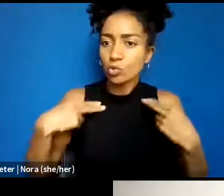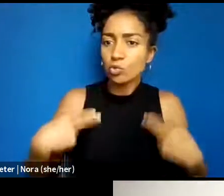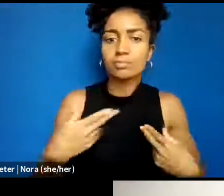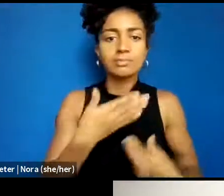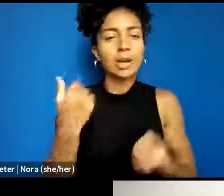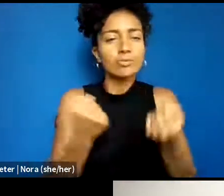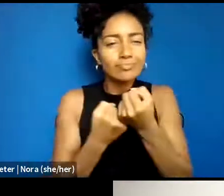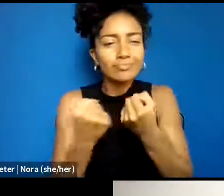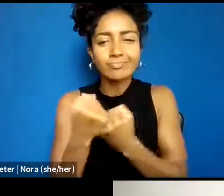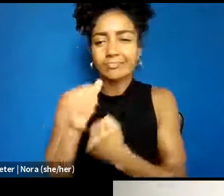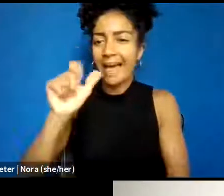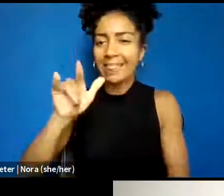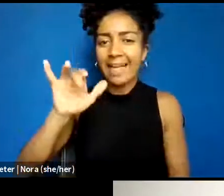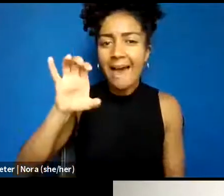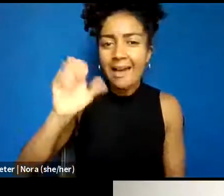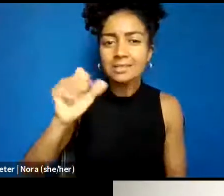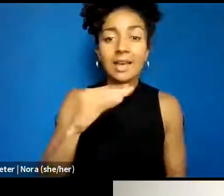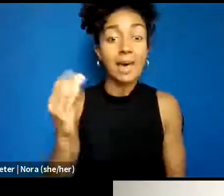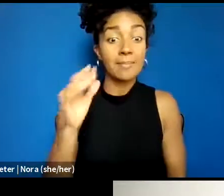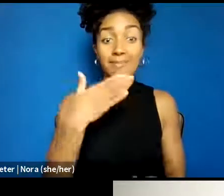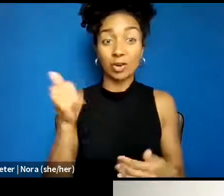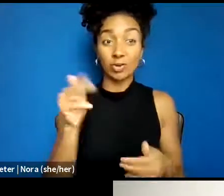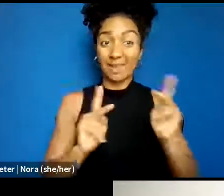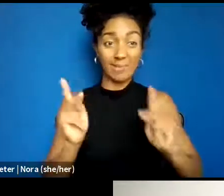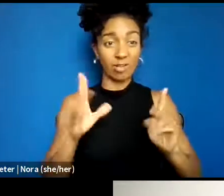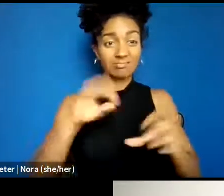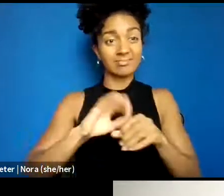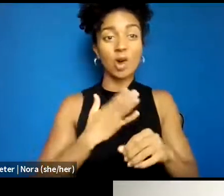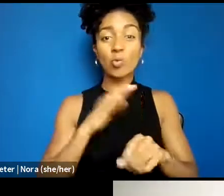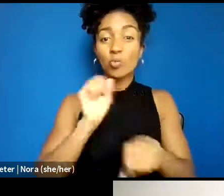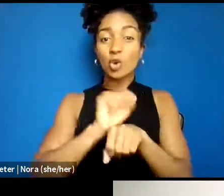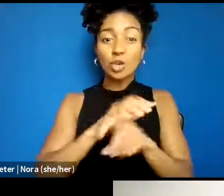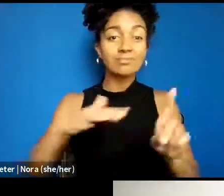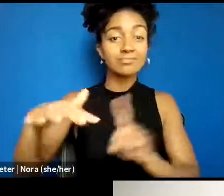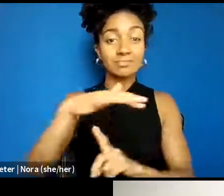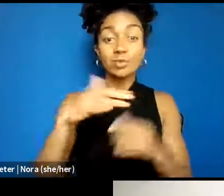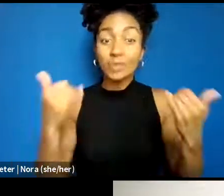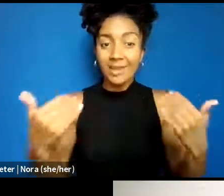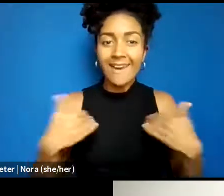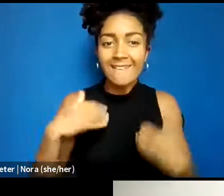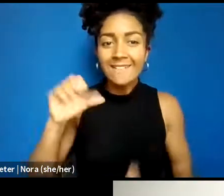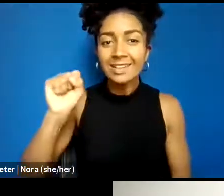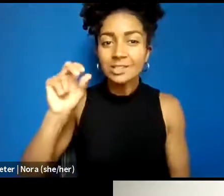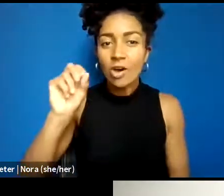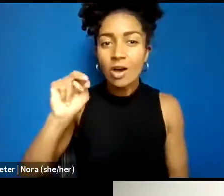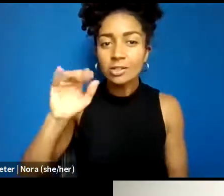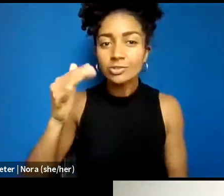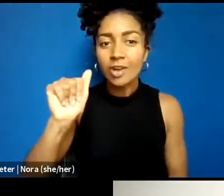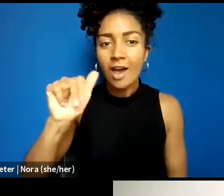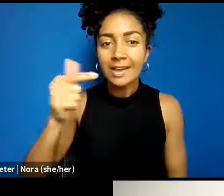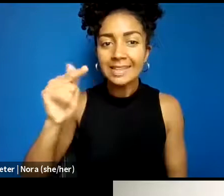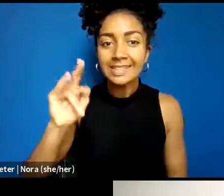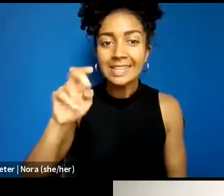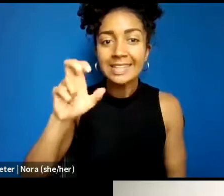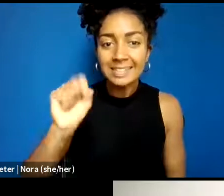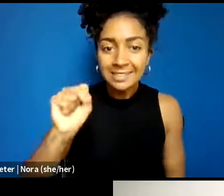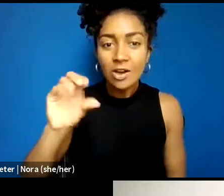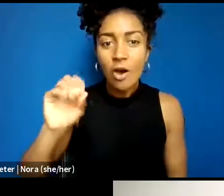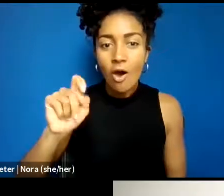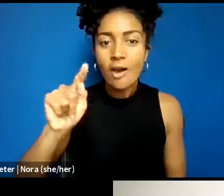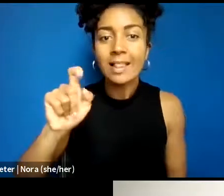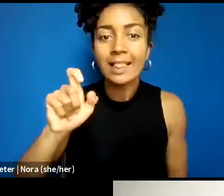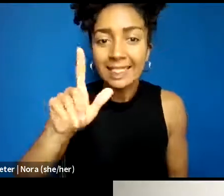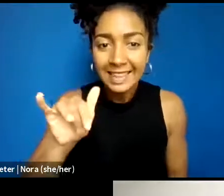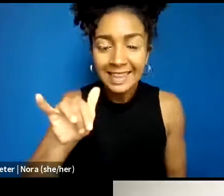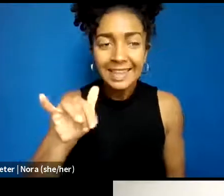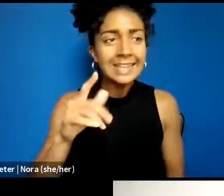our communities. So today we have Sonja Gittens Ottley, Senior Research Associate. Oh, I'm sorry, that is not